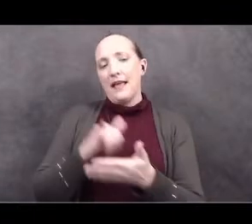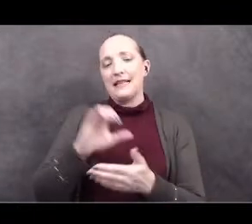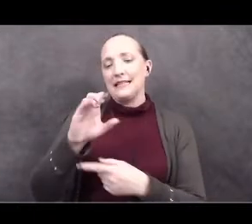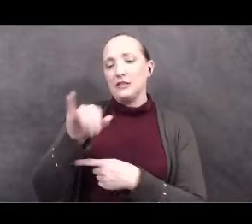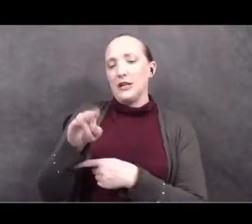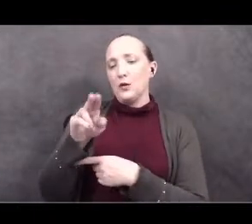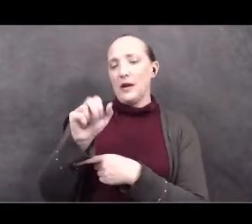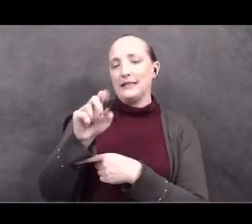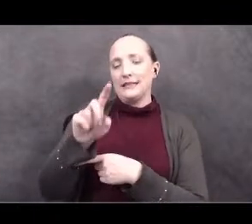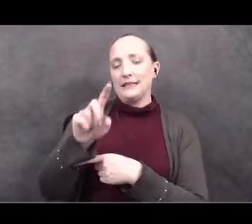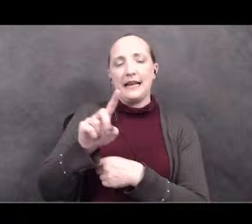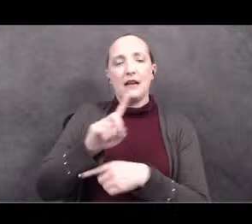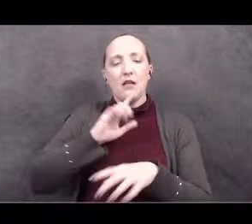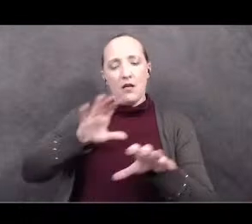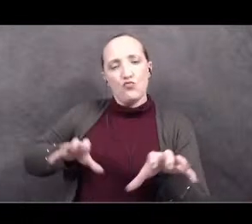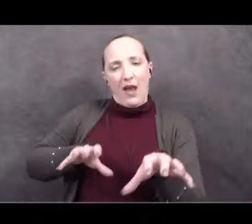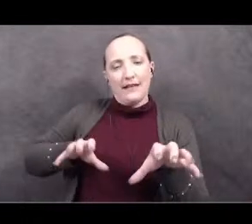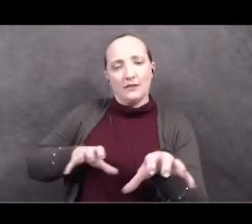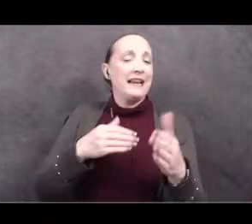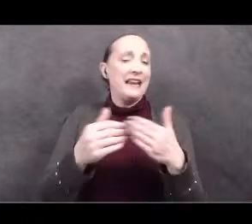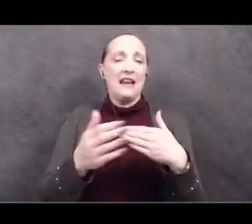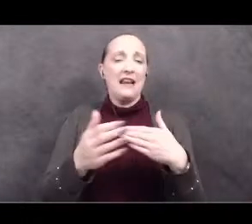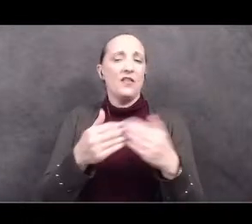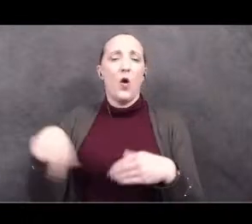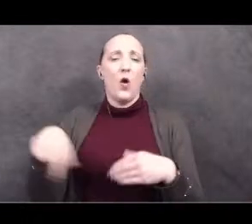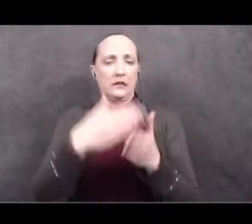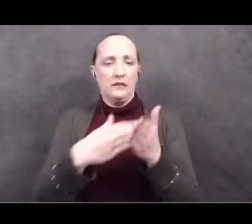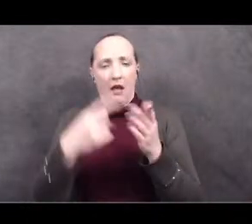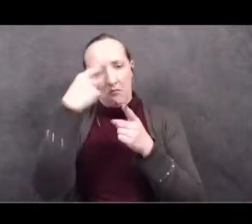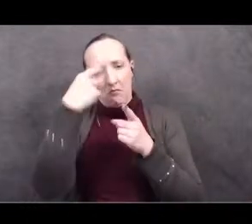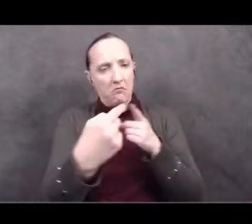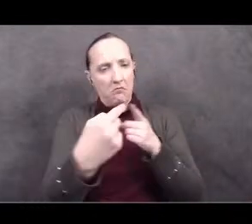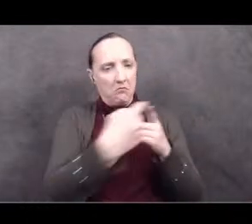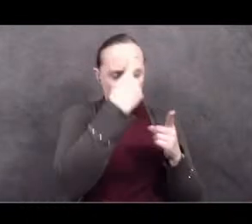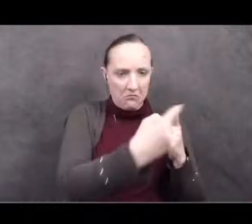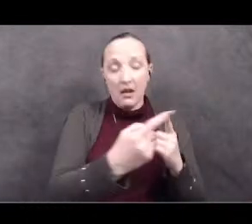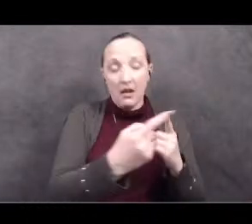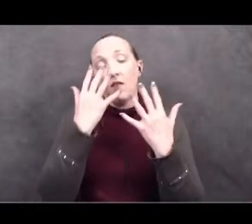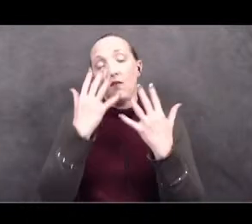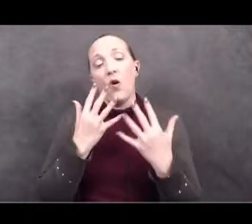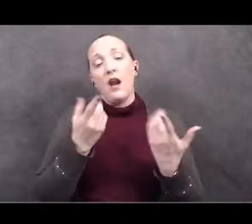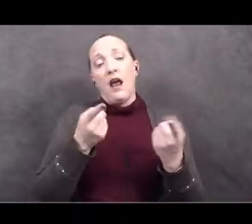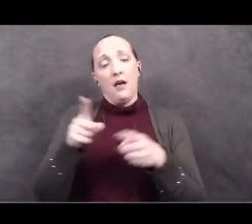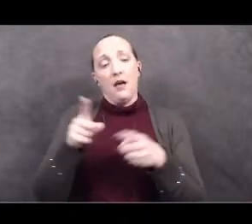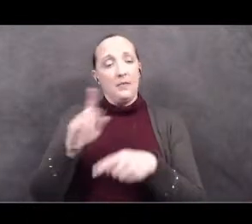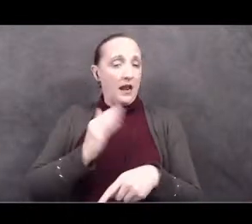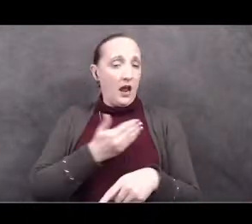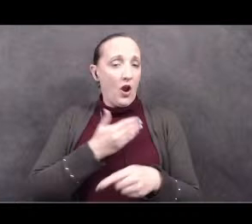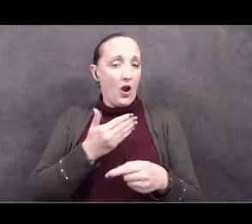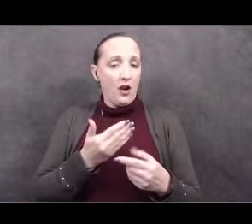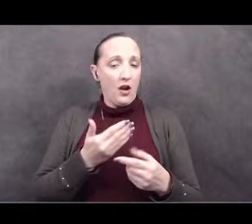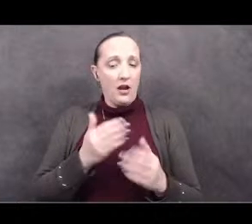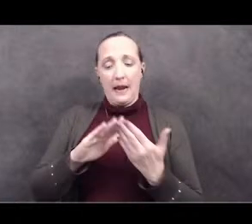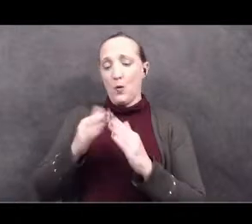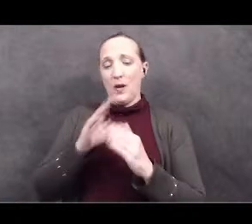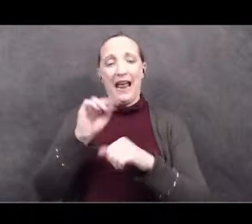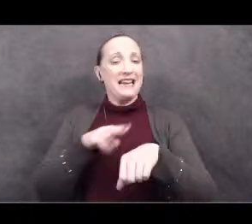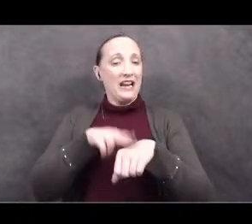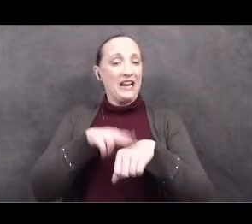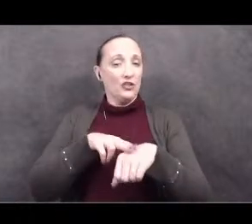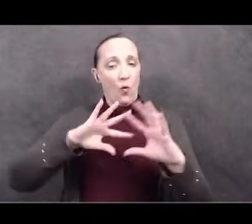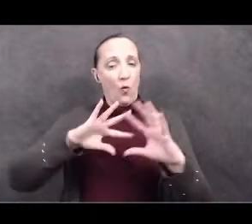the face of push back unfortunately the reality of our community and our nation as a whole is what we are facing not just a